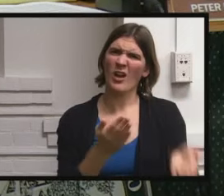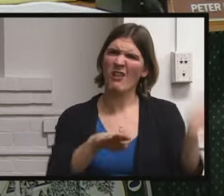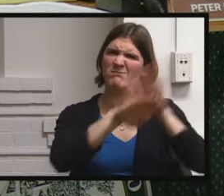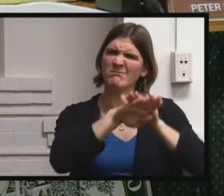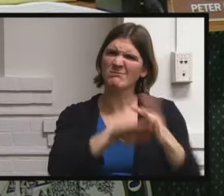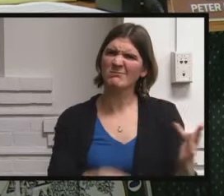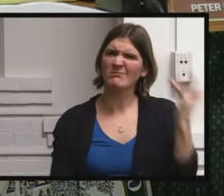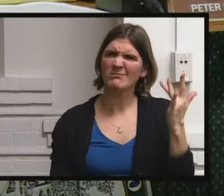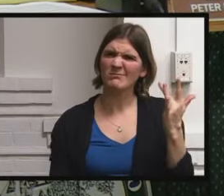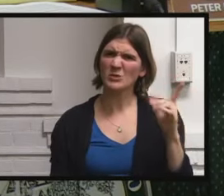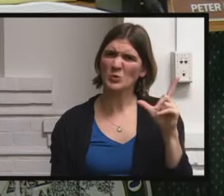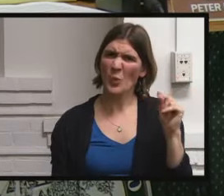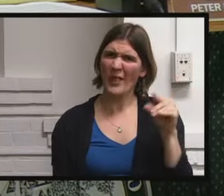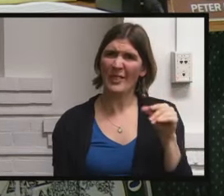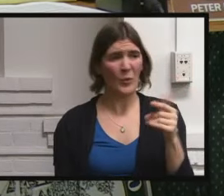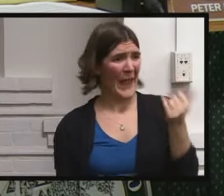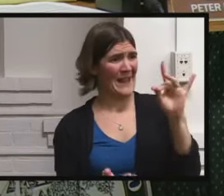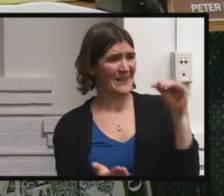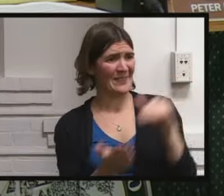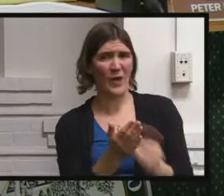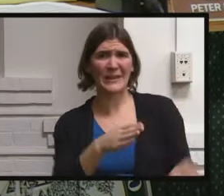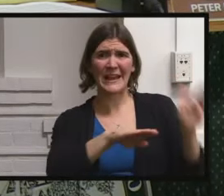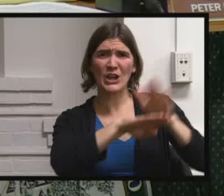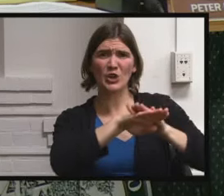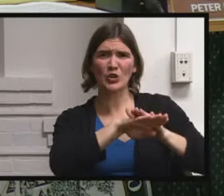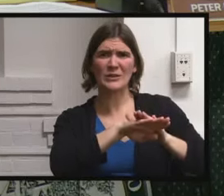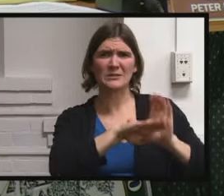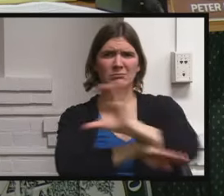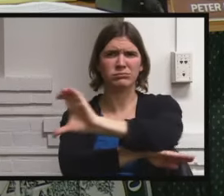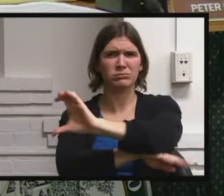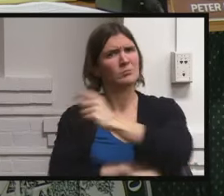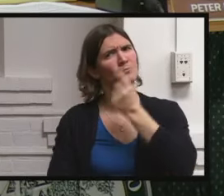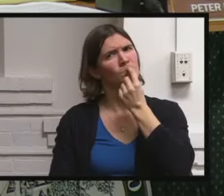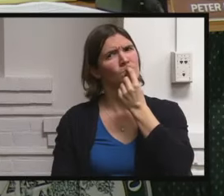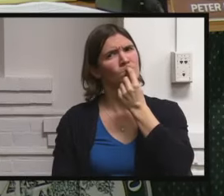$123,366,000, an increase of $18,000,